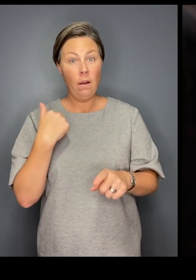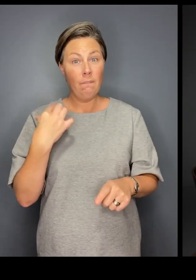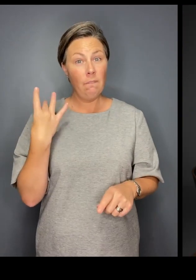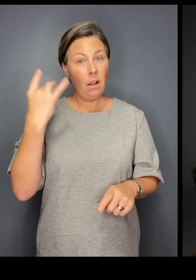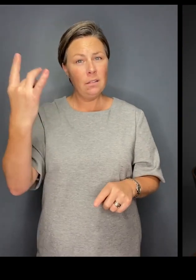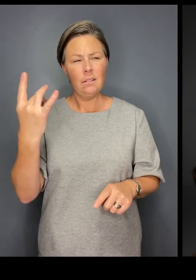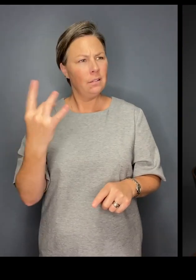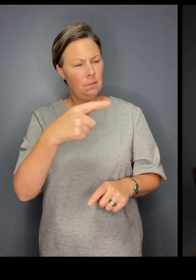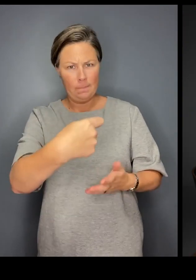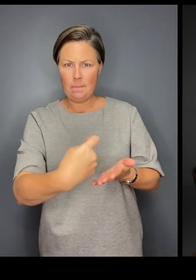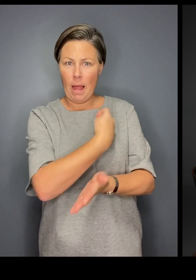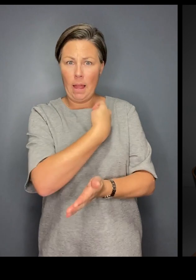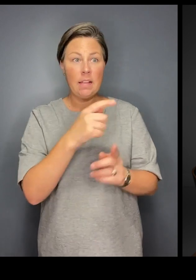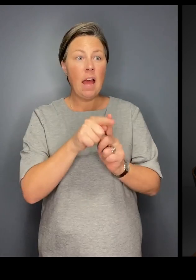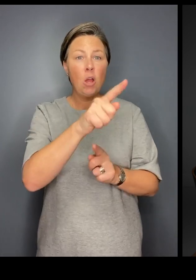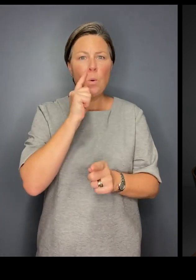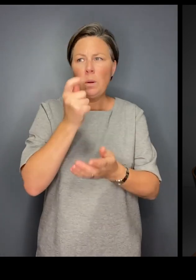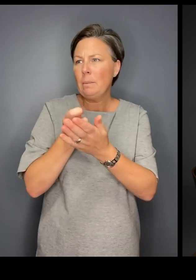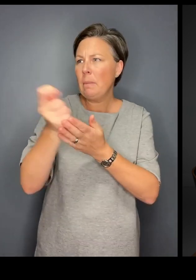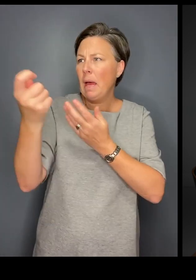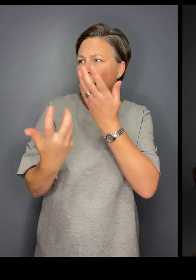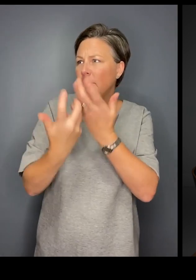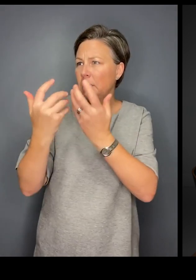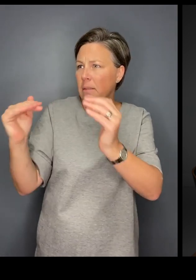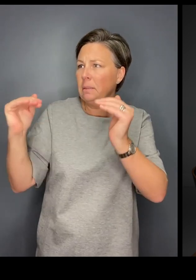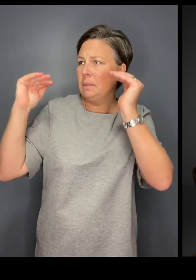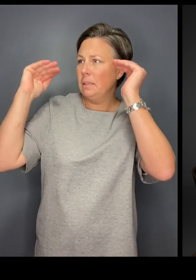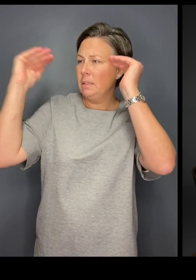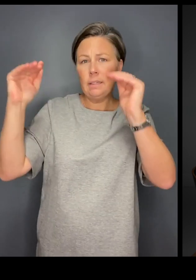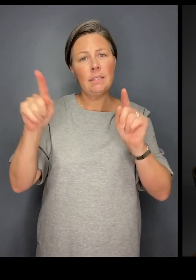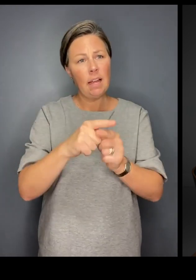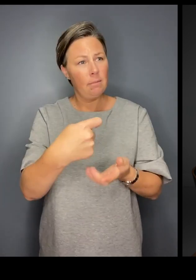experience. Gone are the days of